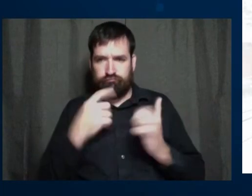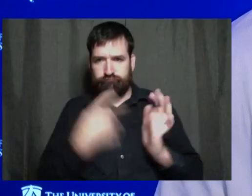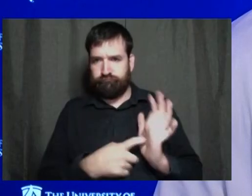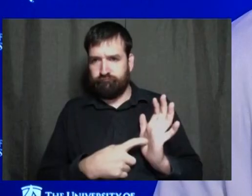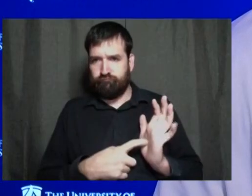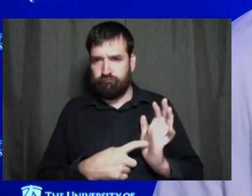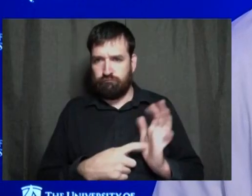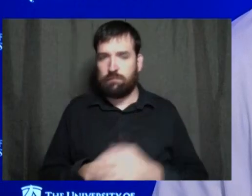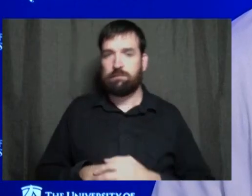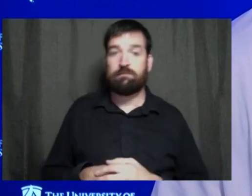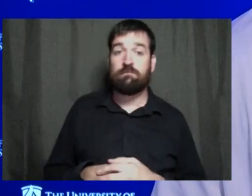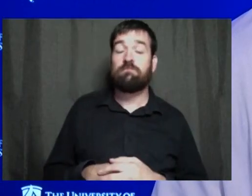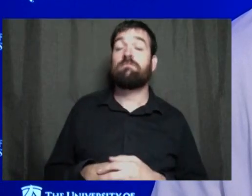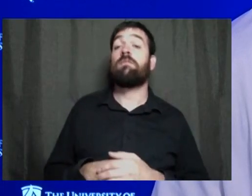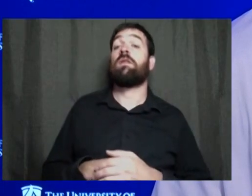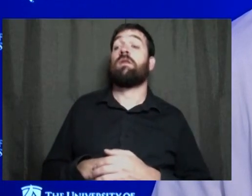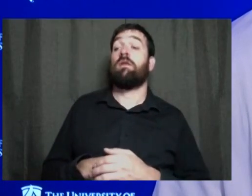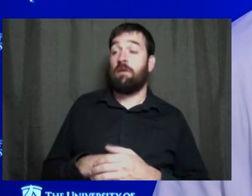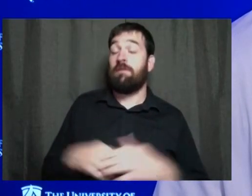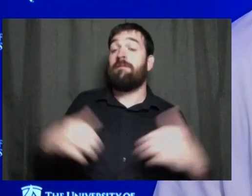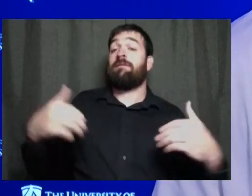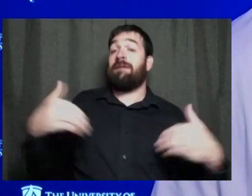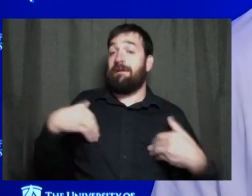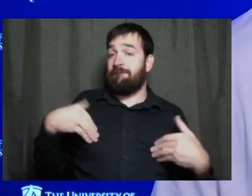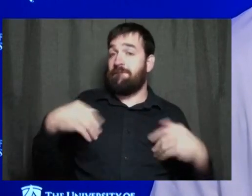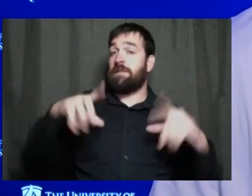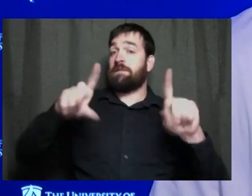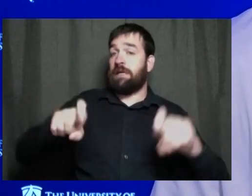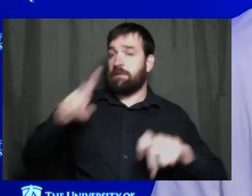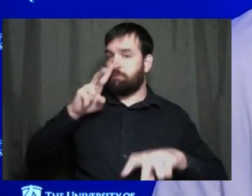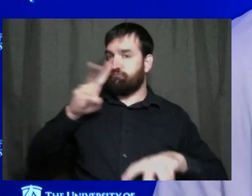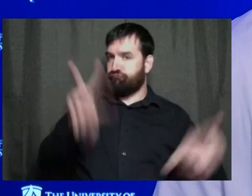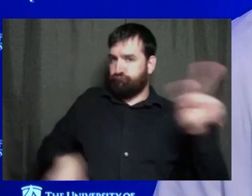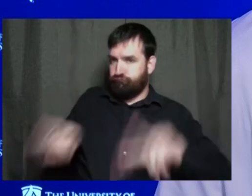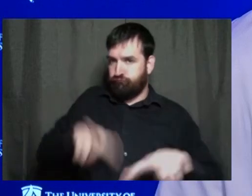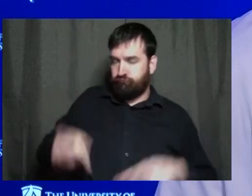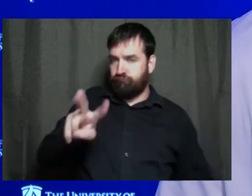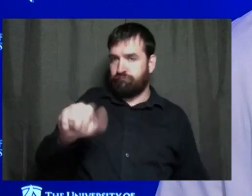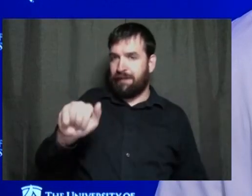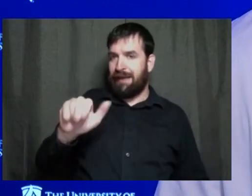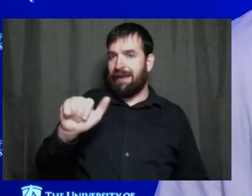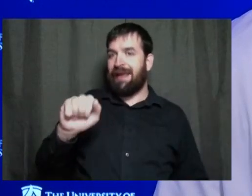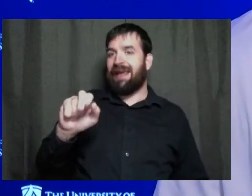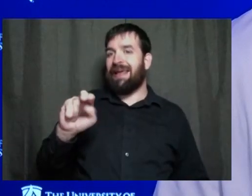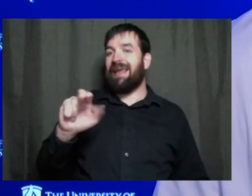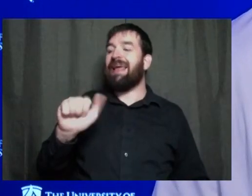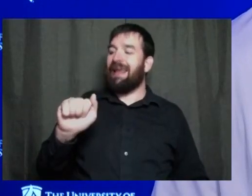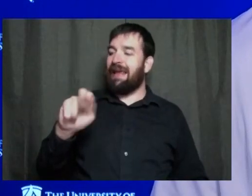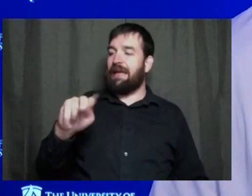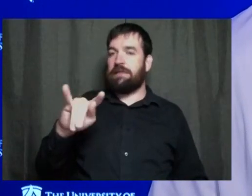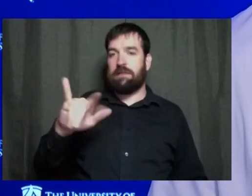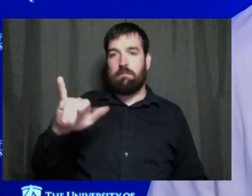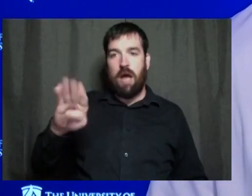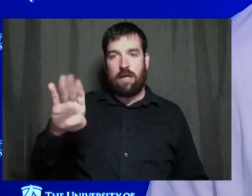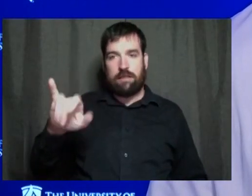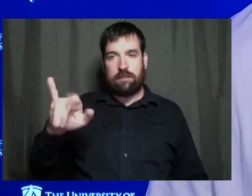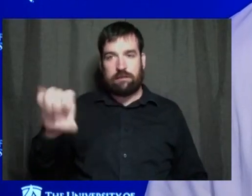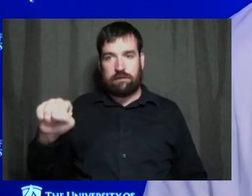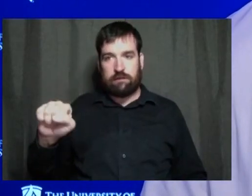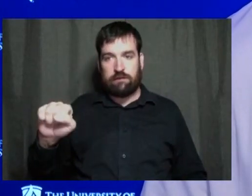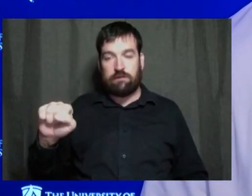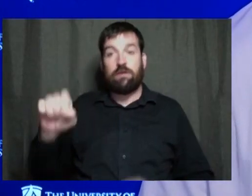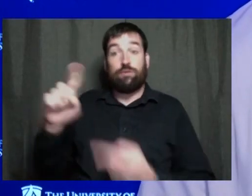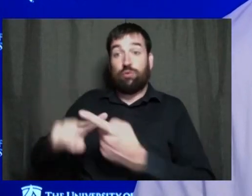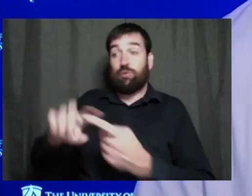Well, there are tests out that look at antibodies either to spike, and again, if you have been vaccinated and never had the